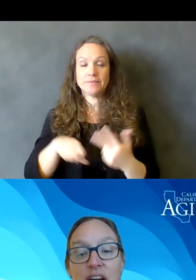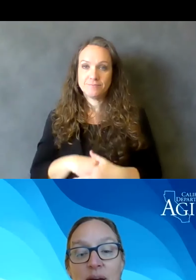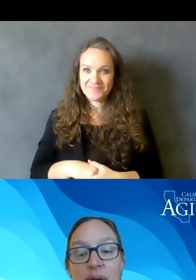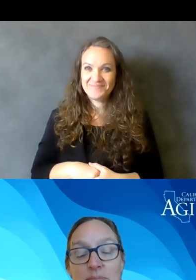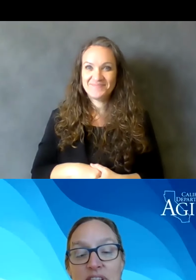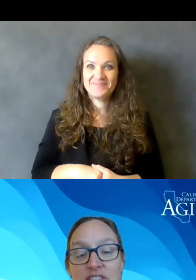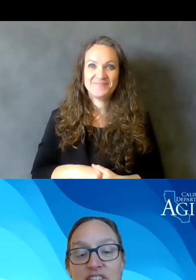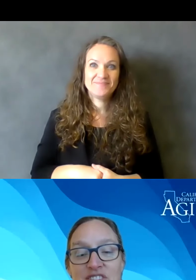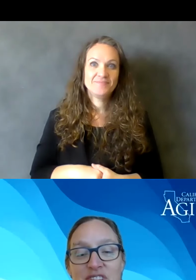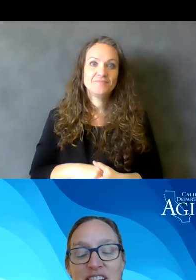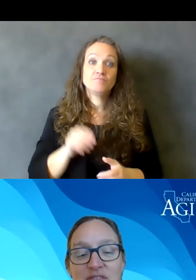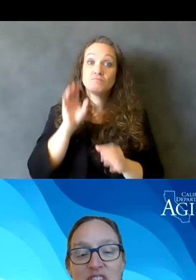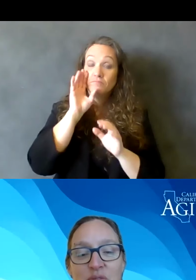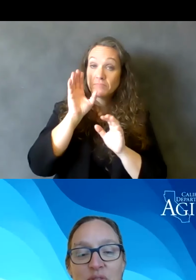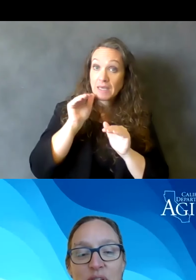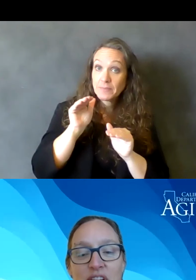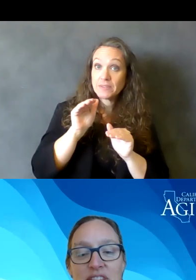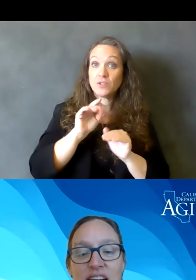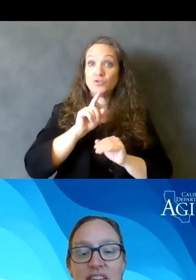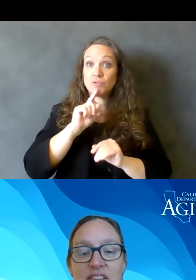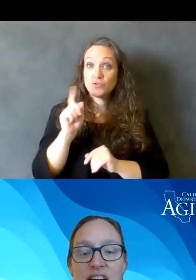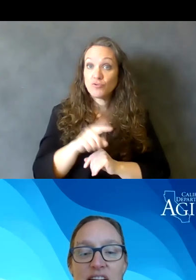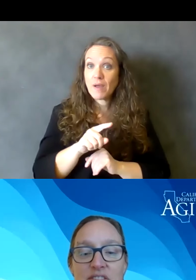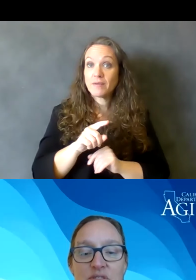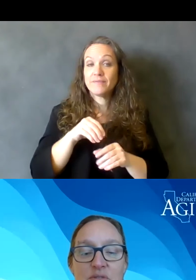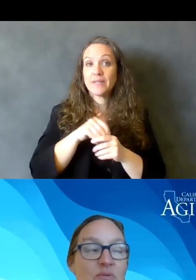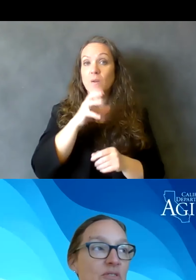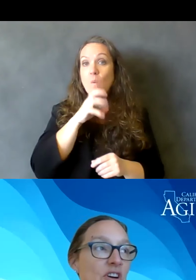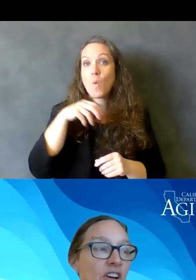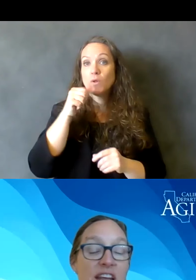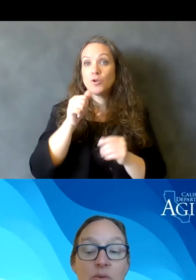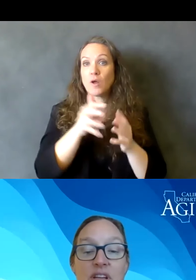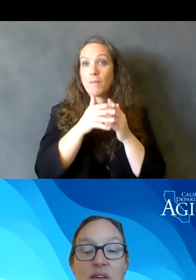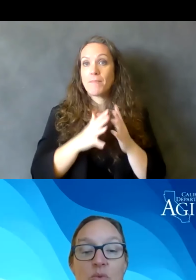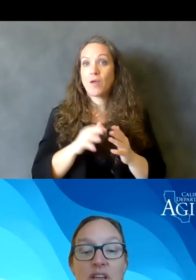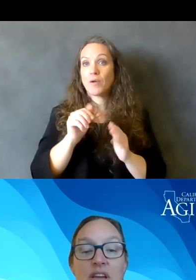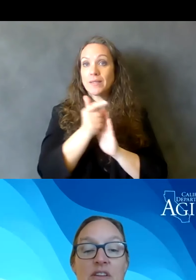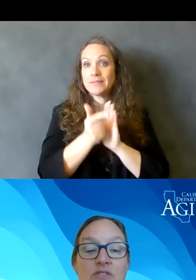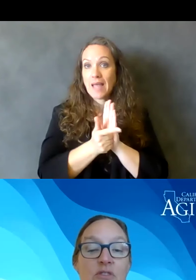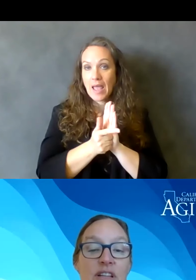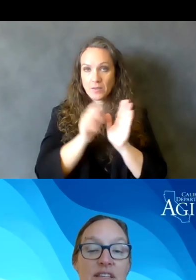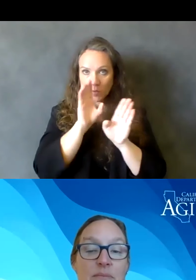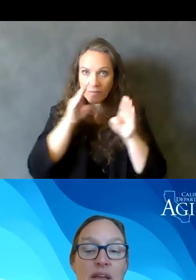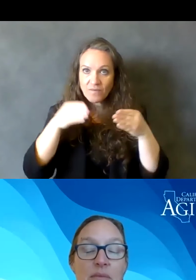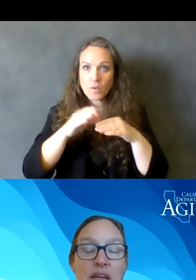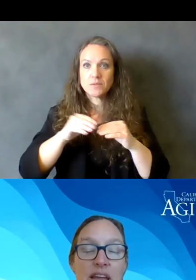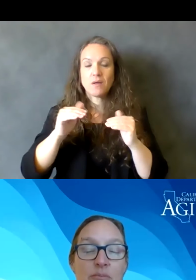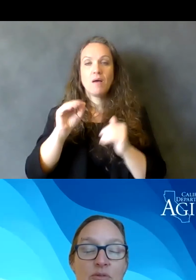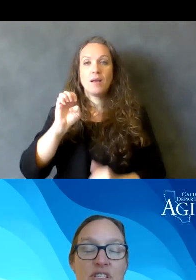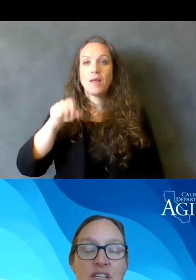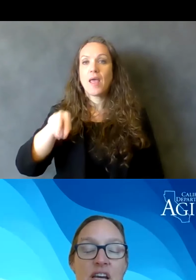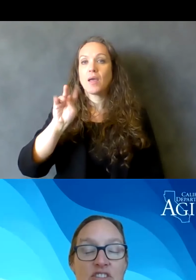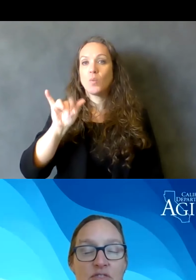absolutely are expectations and directives in the Older Americans Act to target equity, and we do collect and